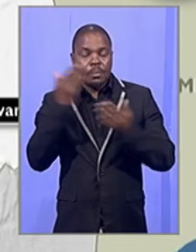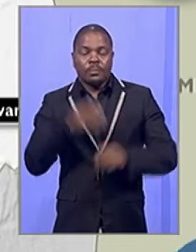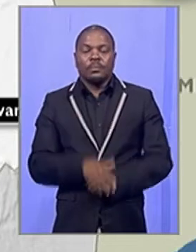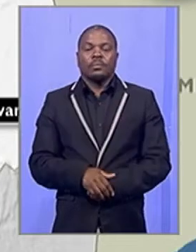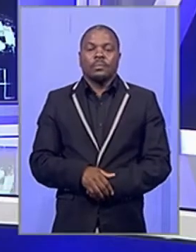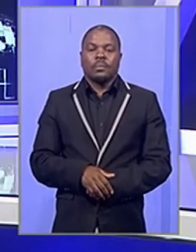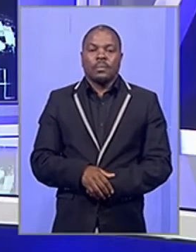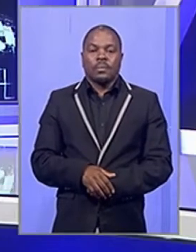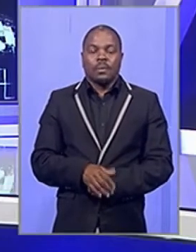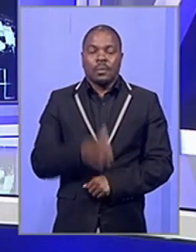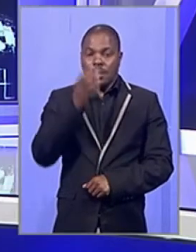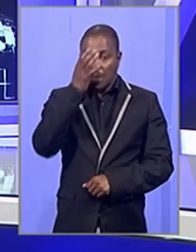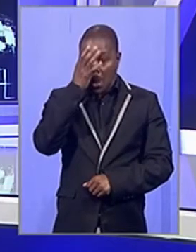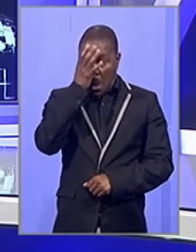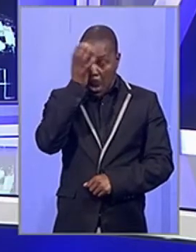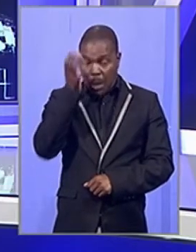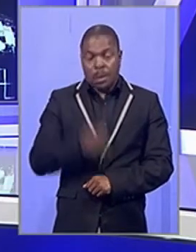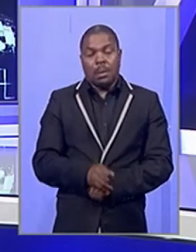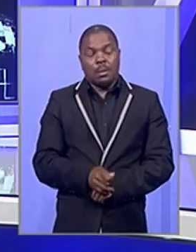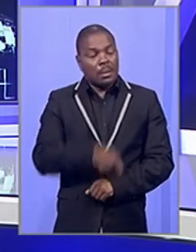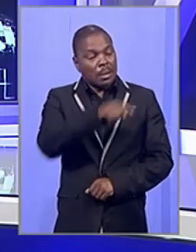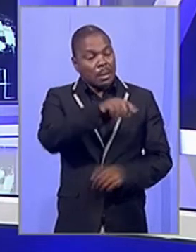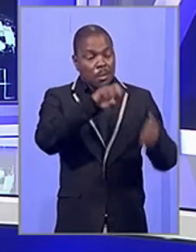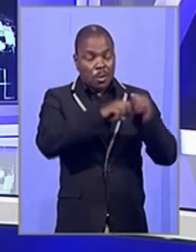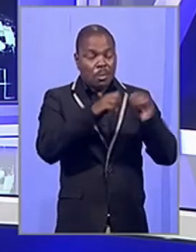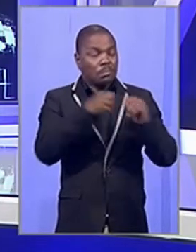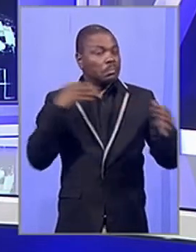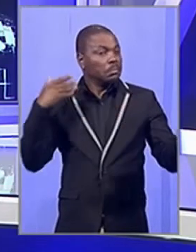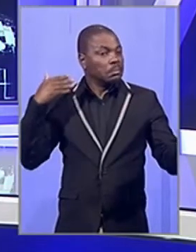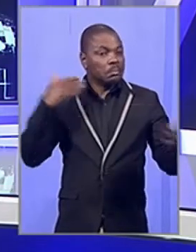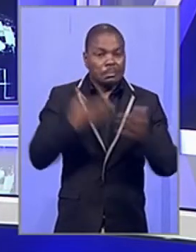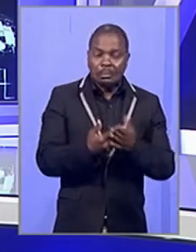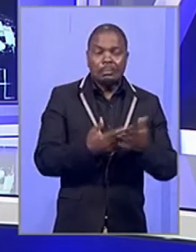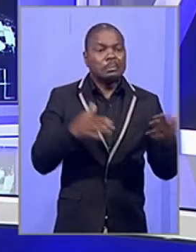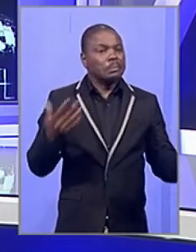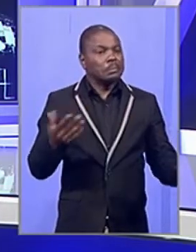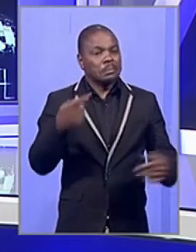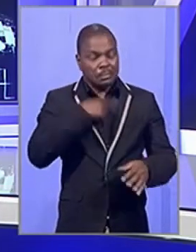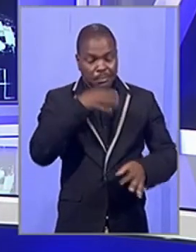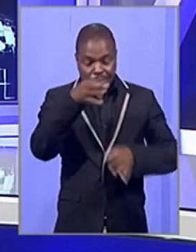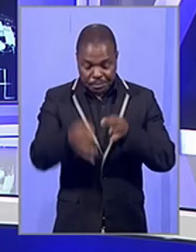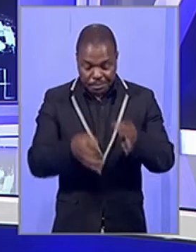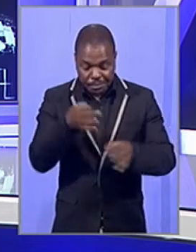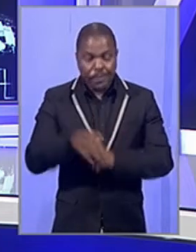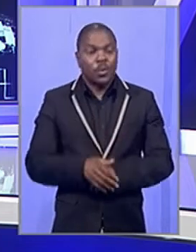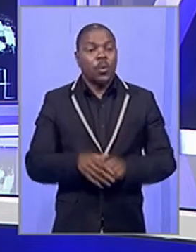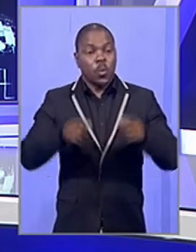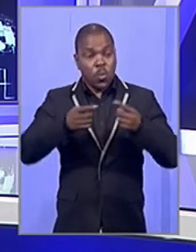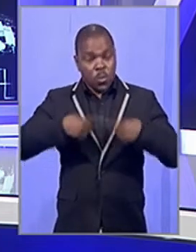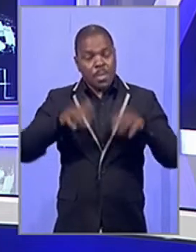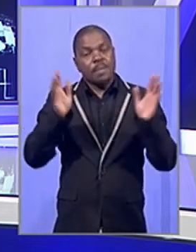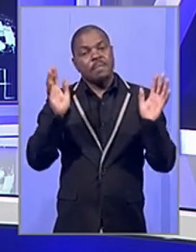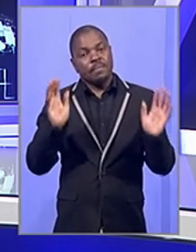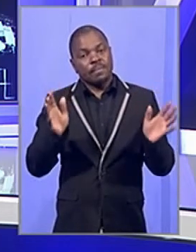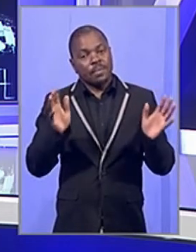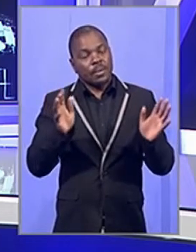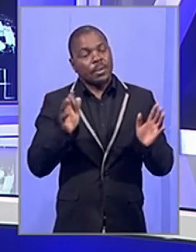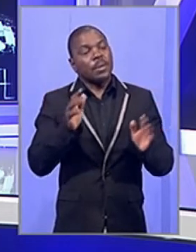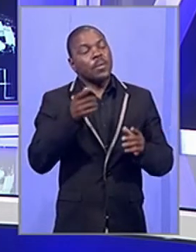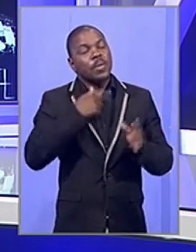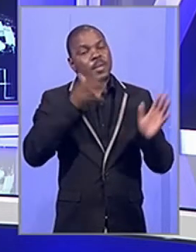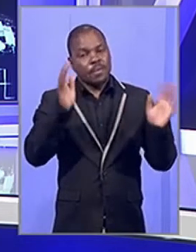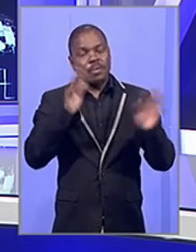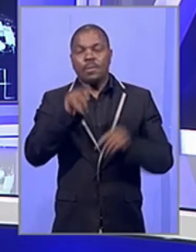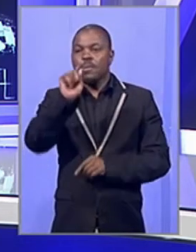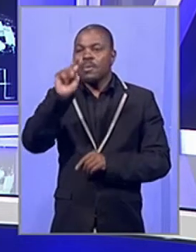Meyara go sa le bjalo taba ye ke kgale e gagabe a se taba ya bjale. E re ke hlalose gore rena re boledišane